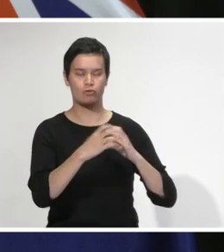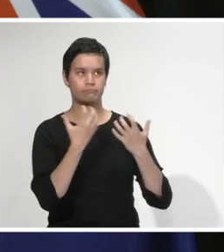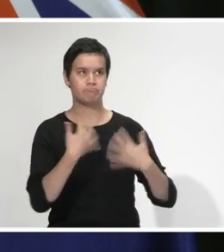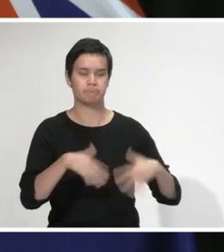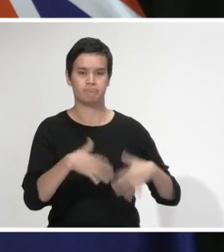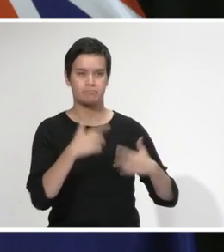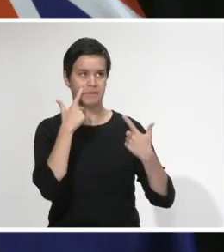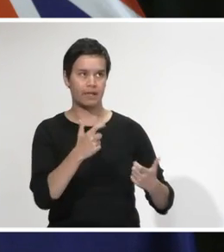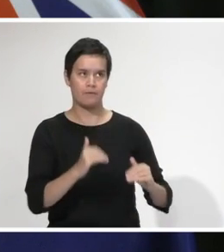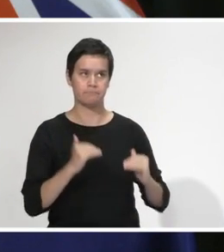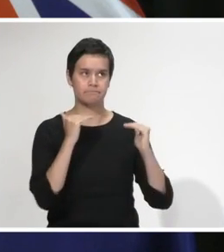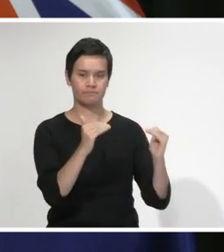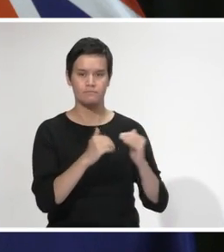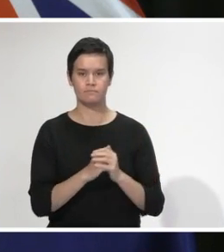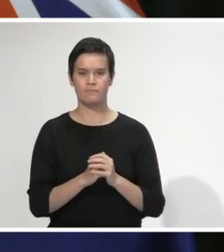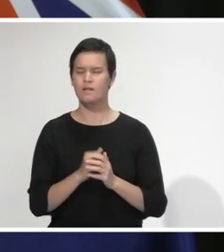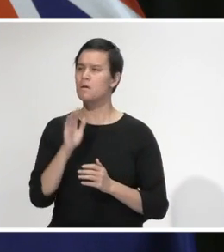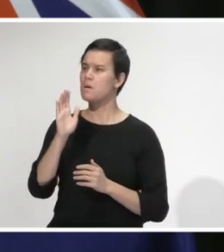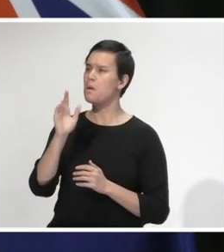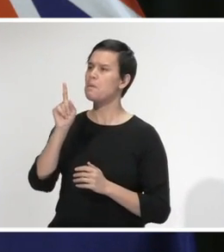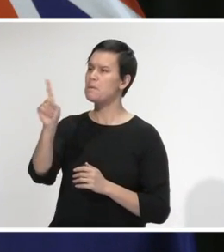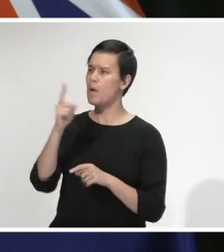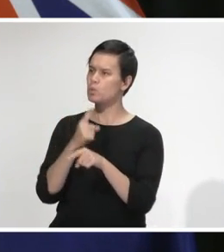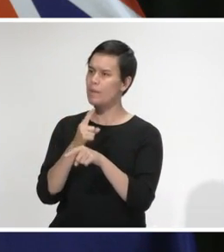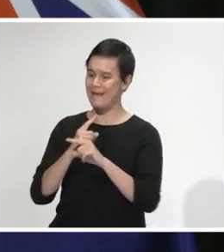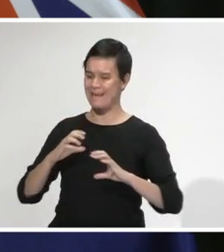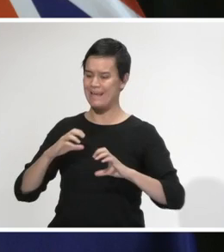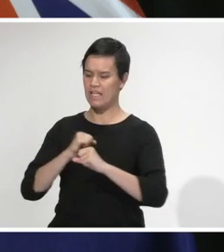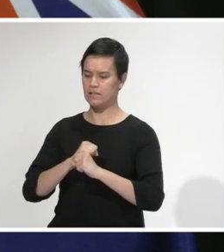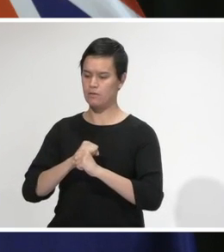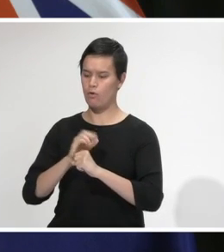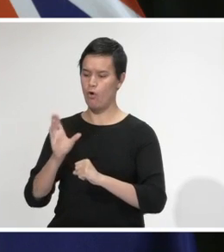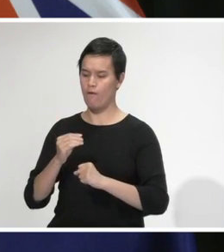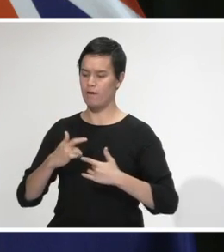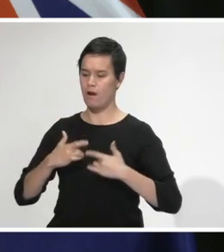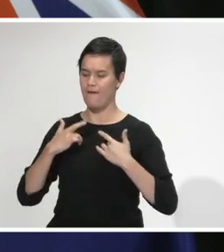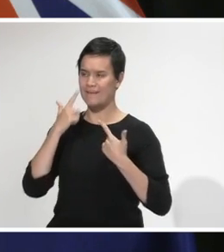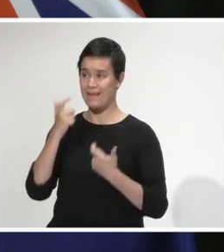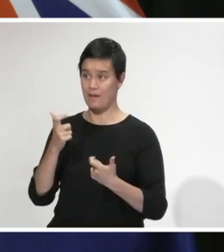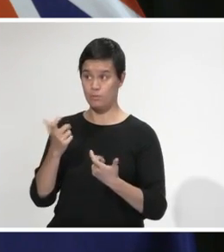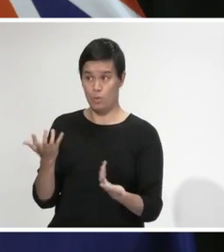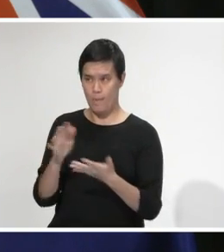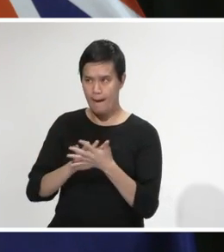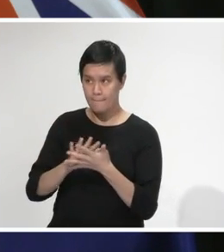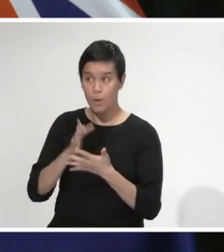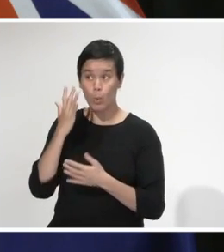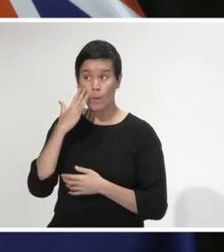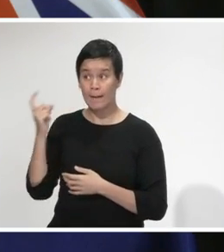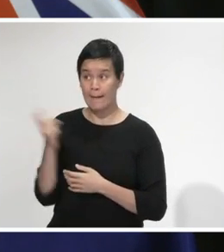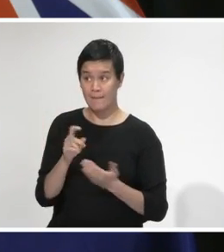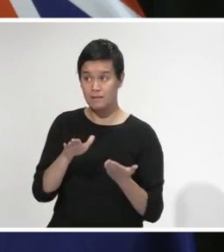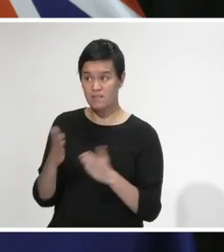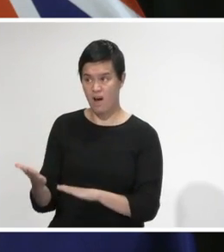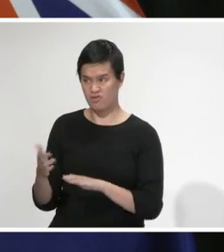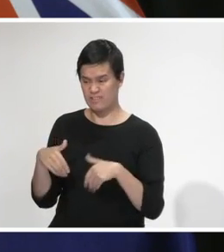talked about palliative or end-of-life care. Are they're basically just being kept in a comfortable position before they die, is that right?